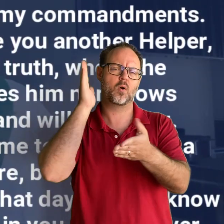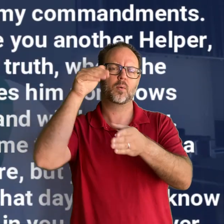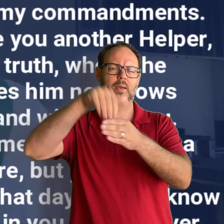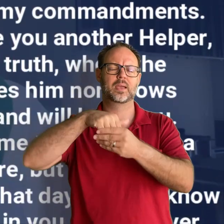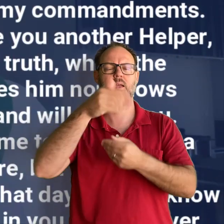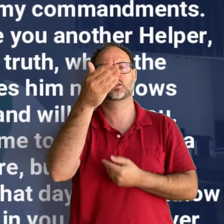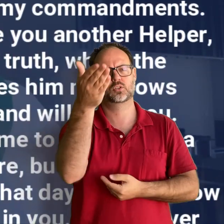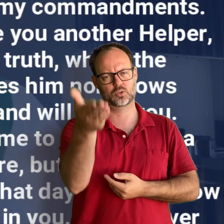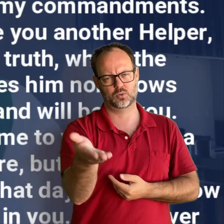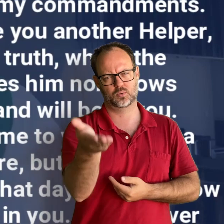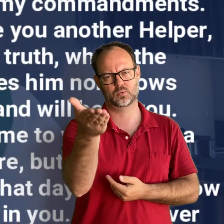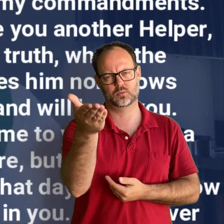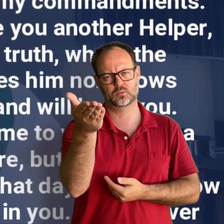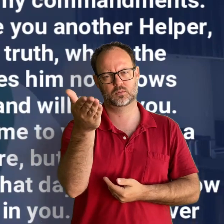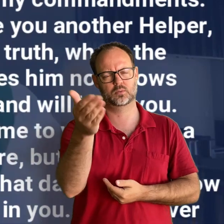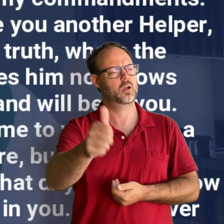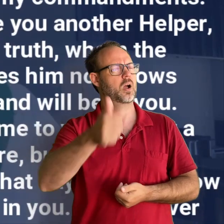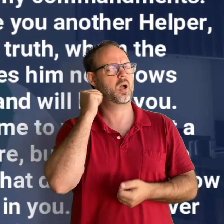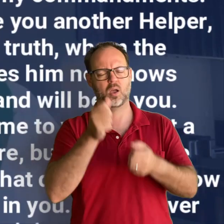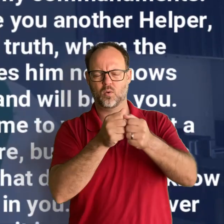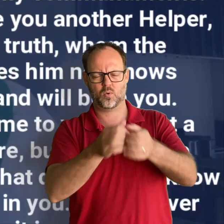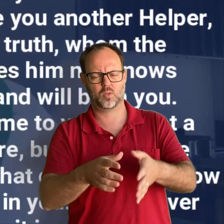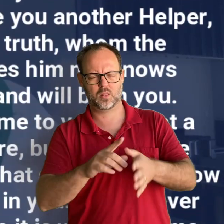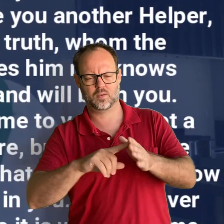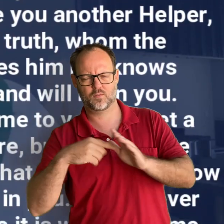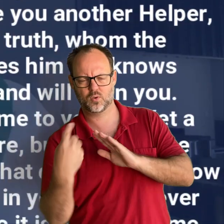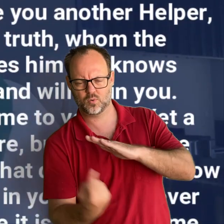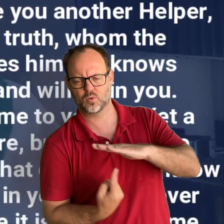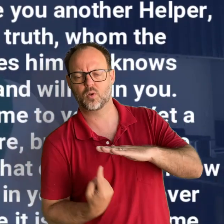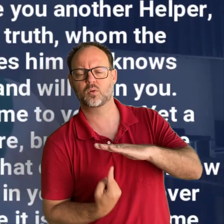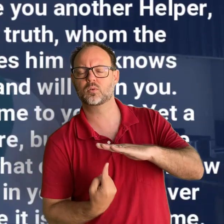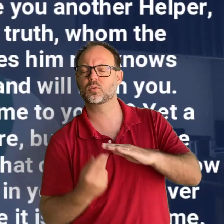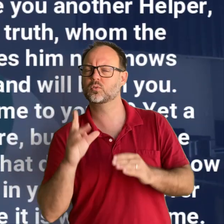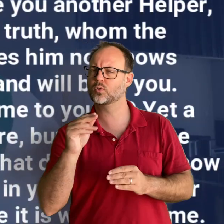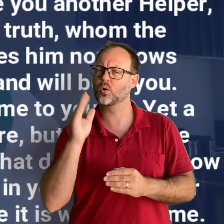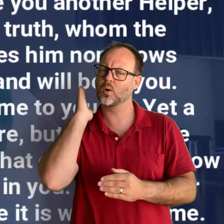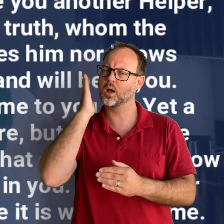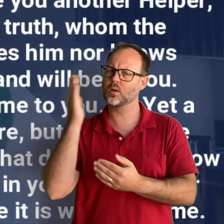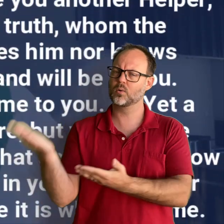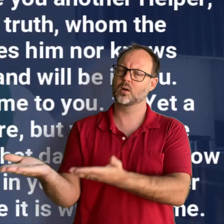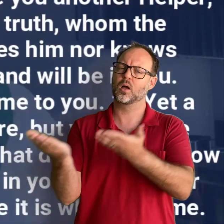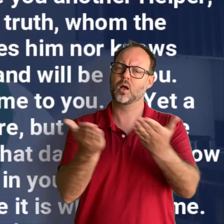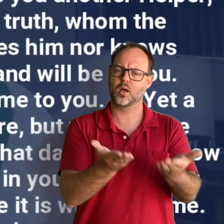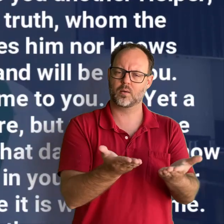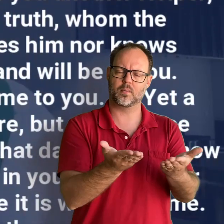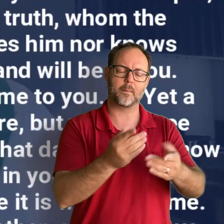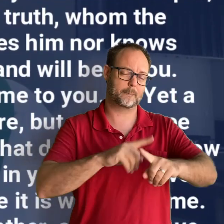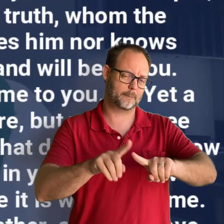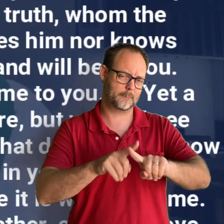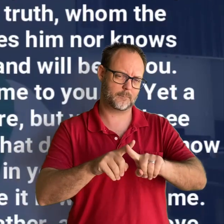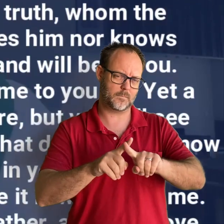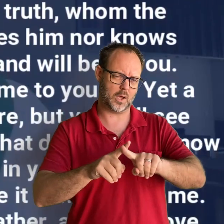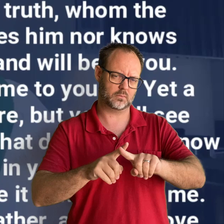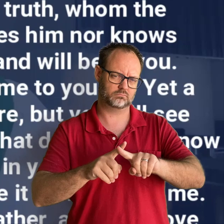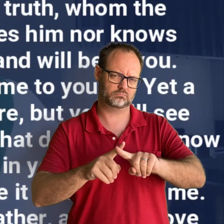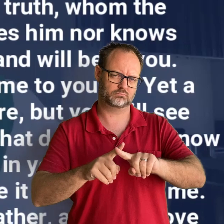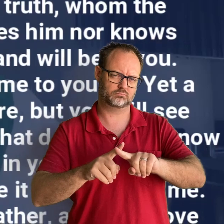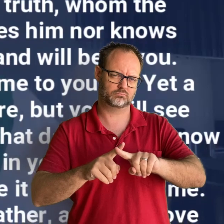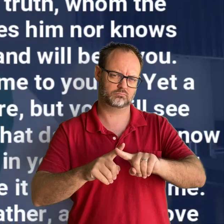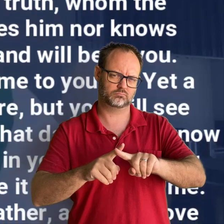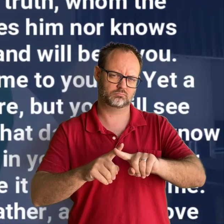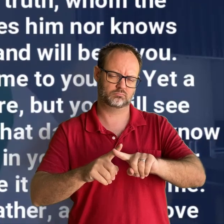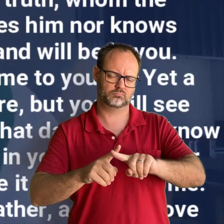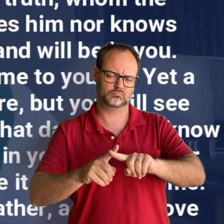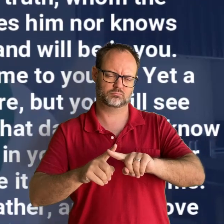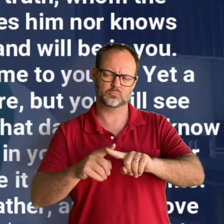in you. I will not leave you as orphans. I will come to you. Yet a little while, and